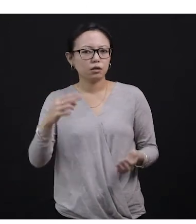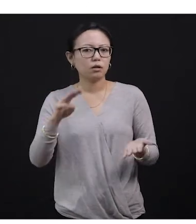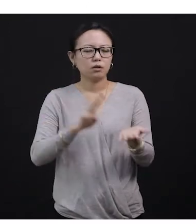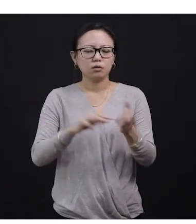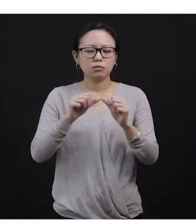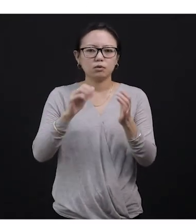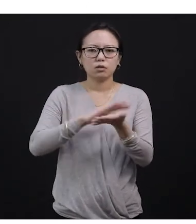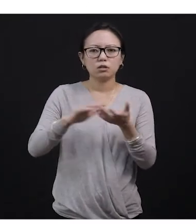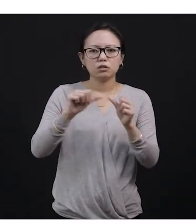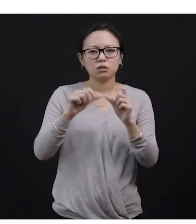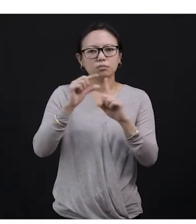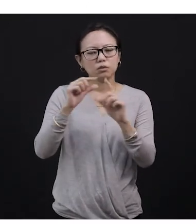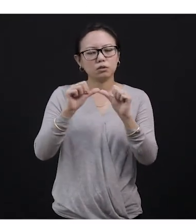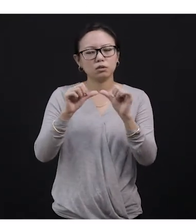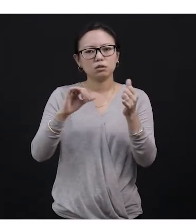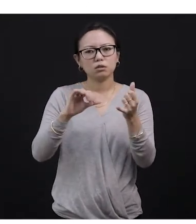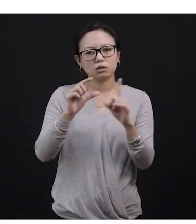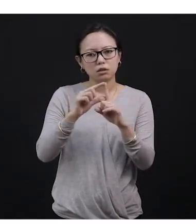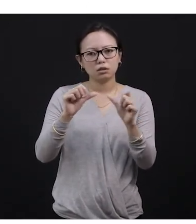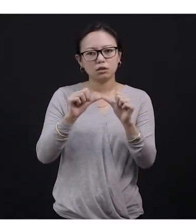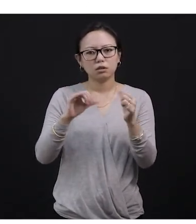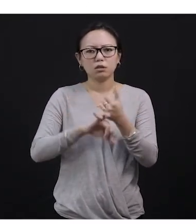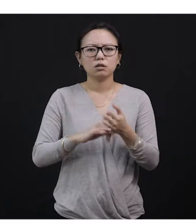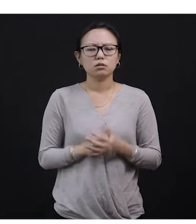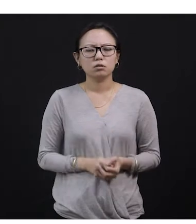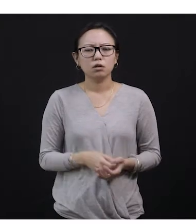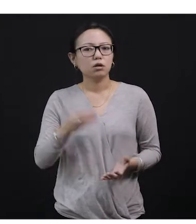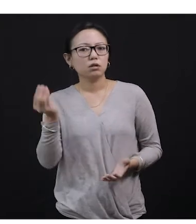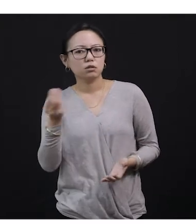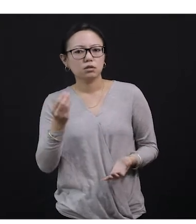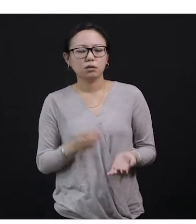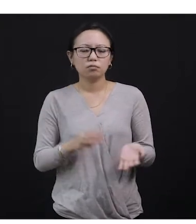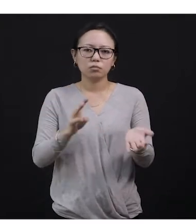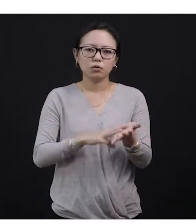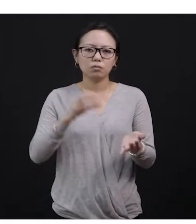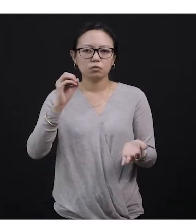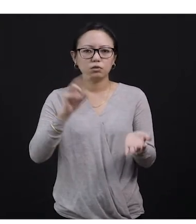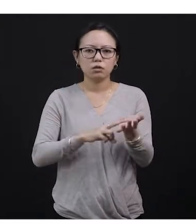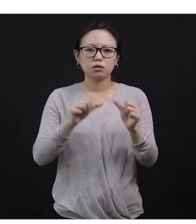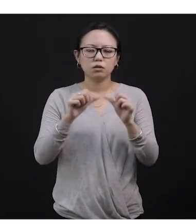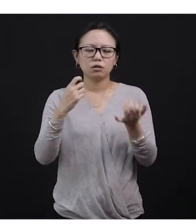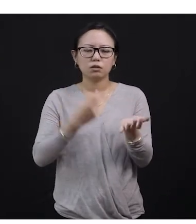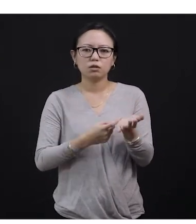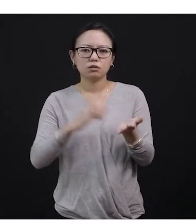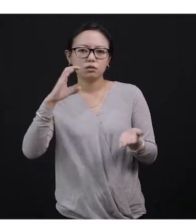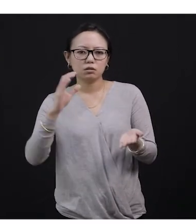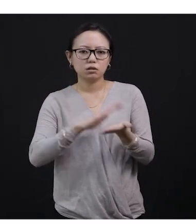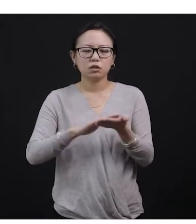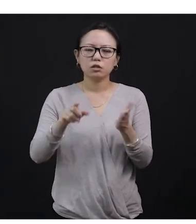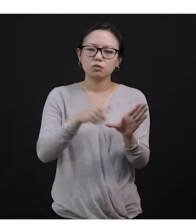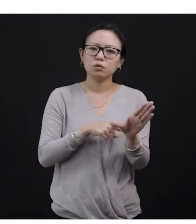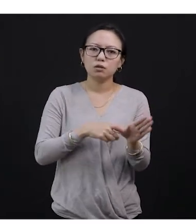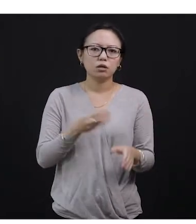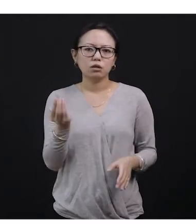Janapadas, some of them were monarchy and other one was republic. All right. Now they were different. So